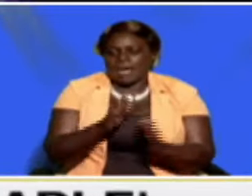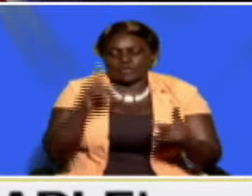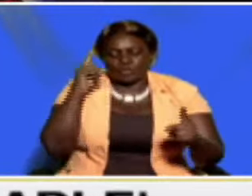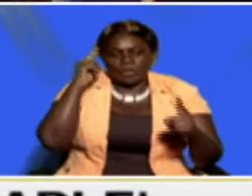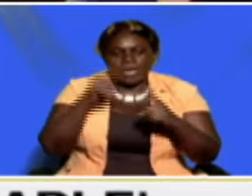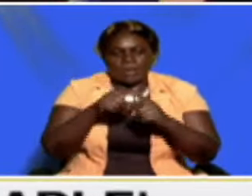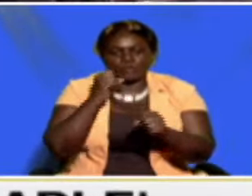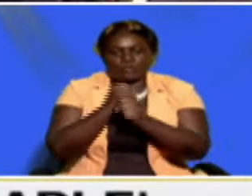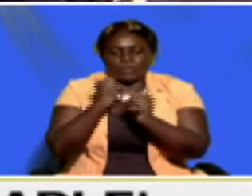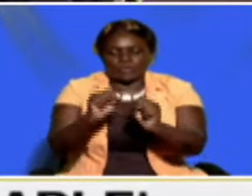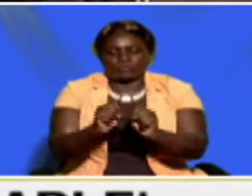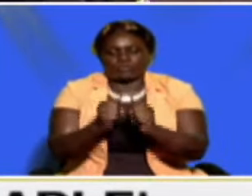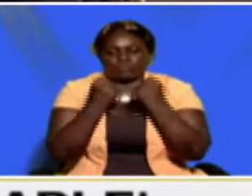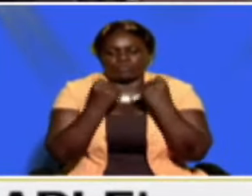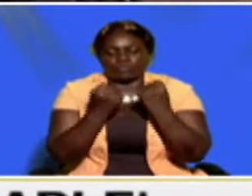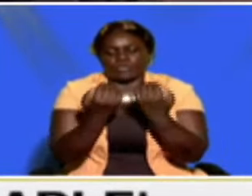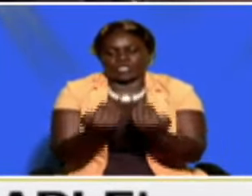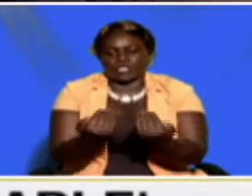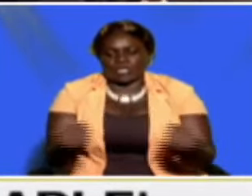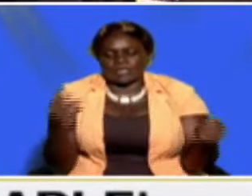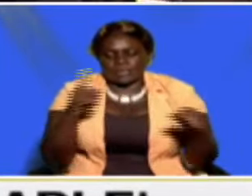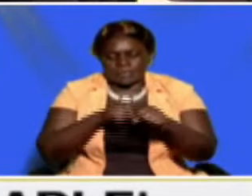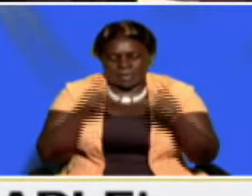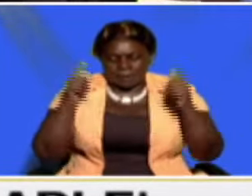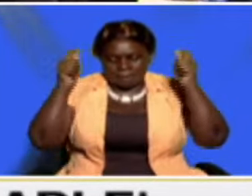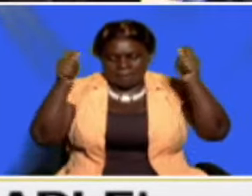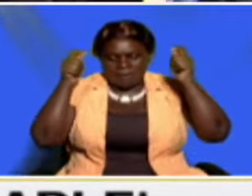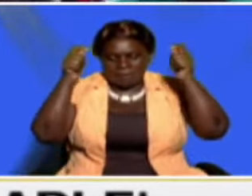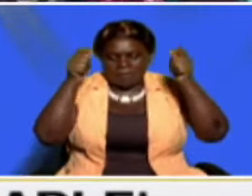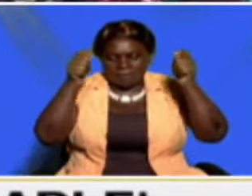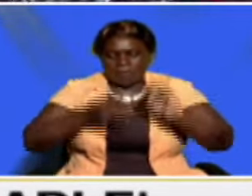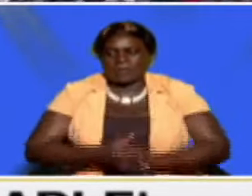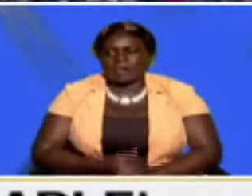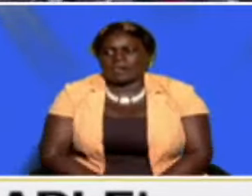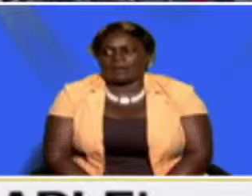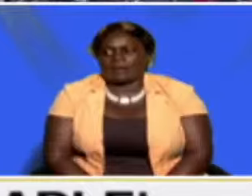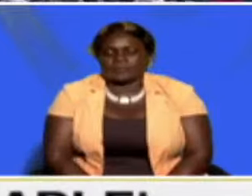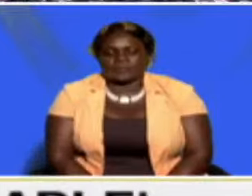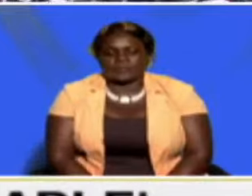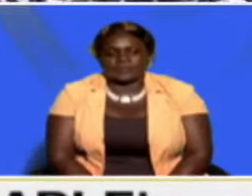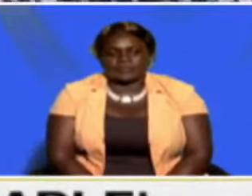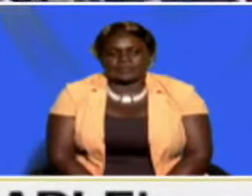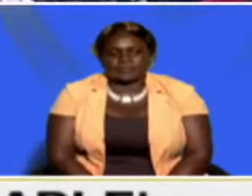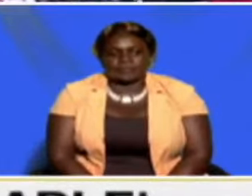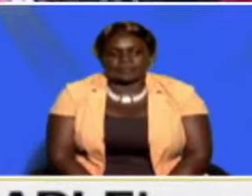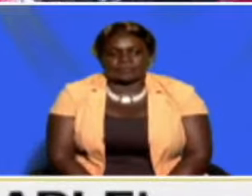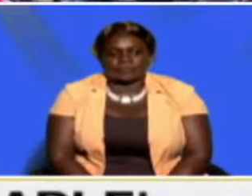to ensure safety of students during the demonstrations.